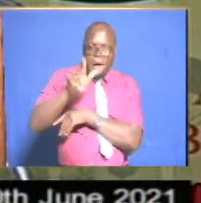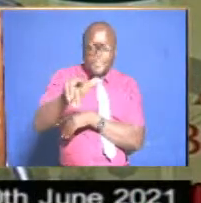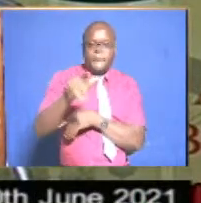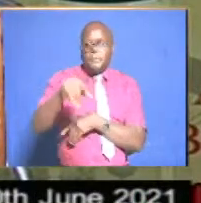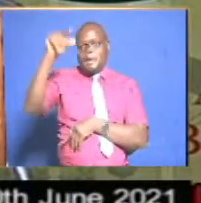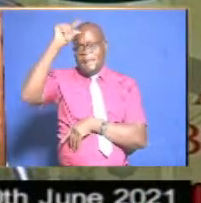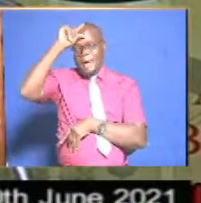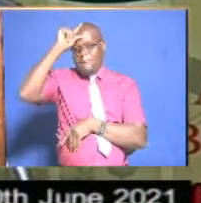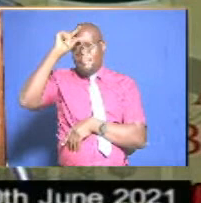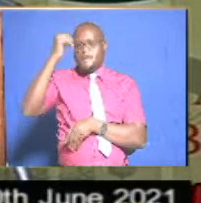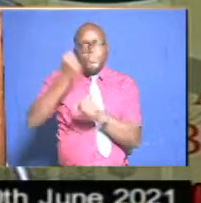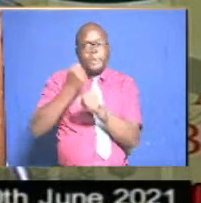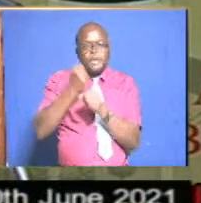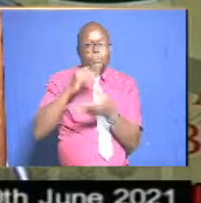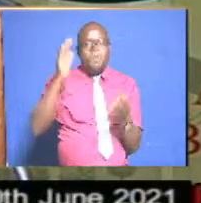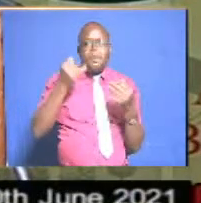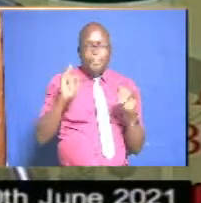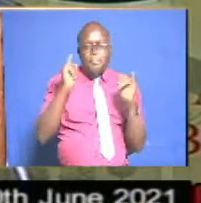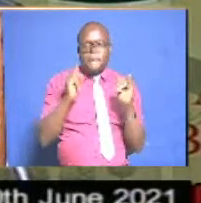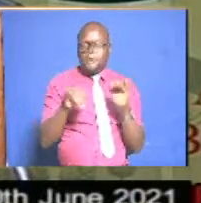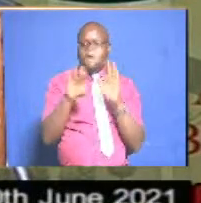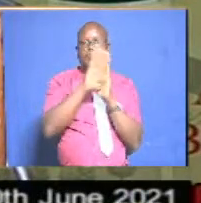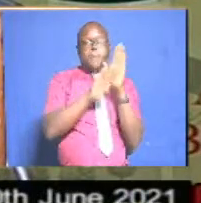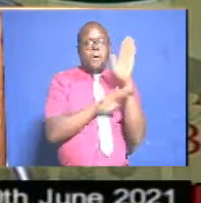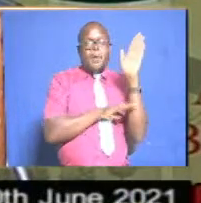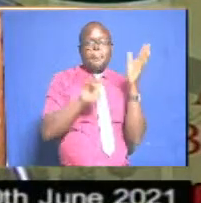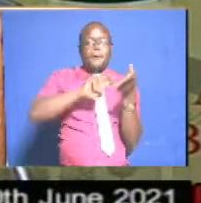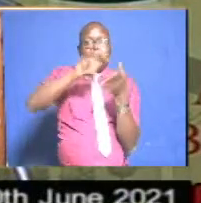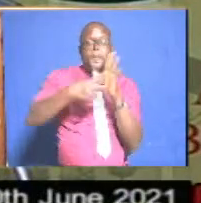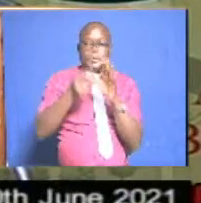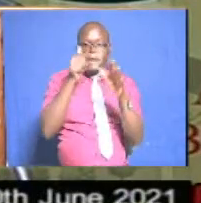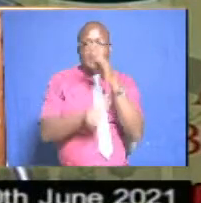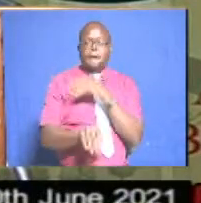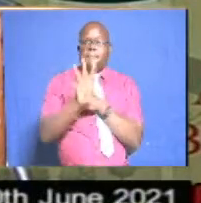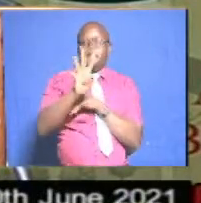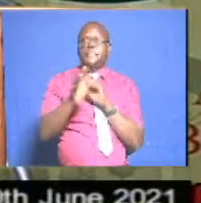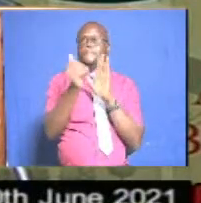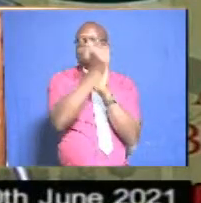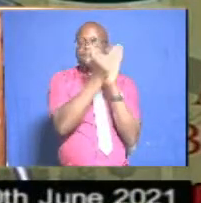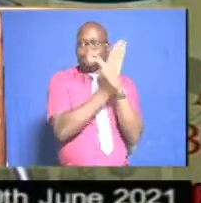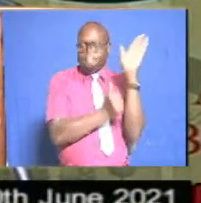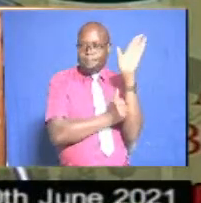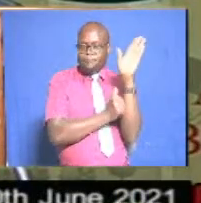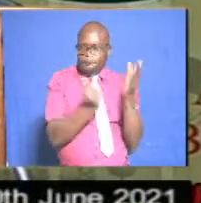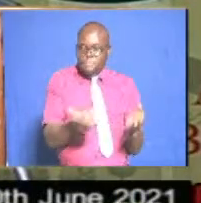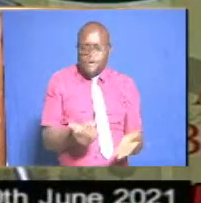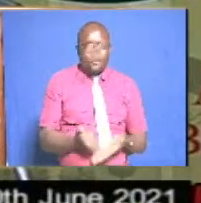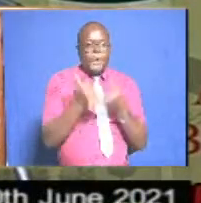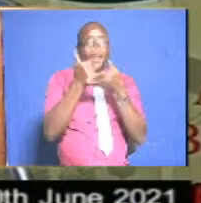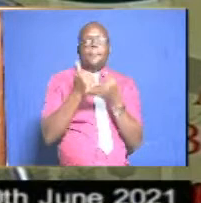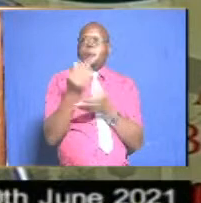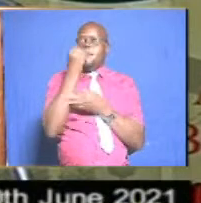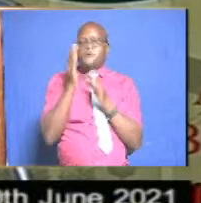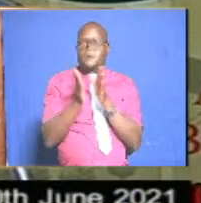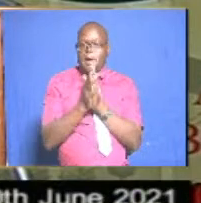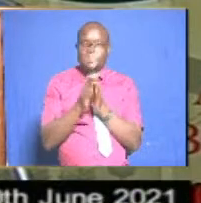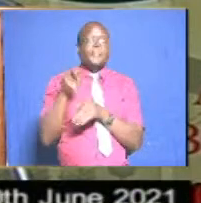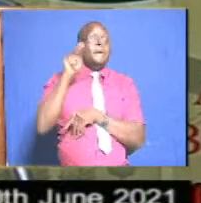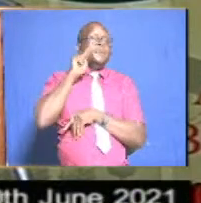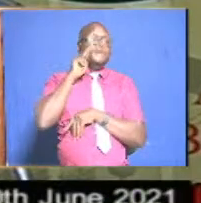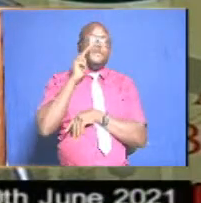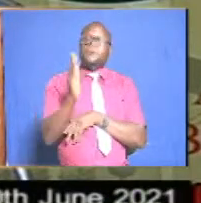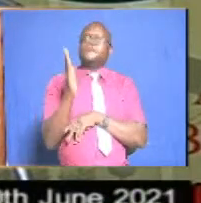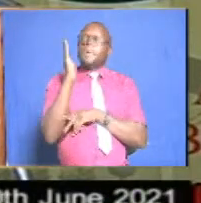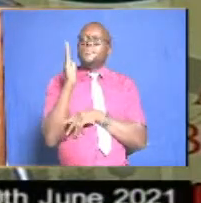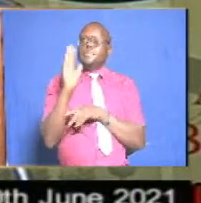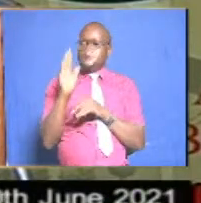government will fast-track implementation of programs and projects under the Big Four agenda to enhance food and nutritional security,